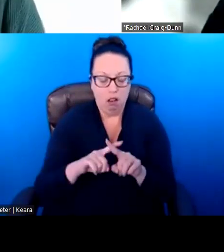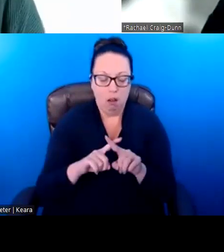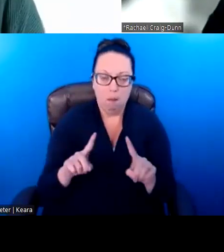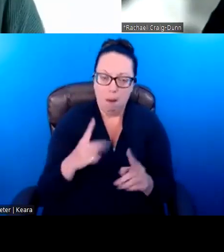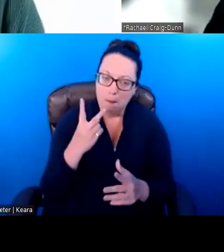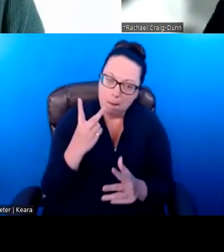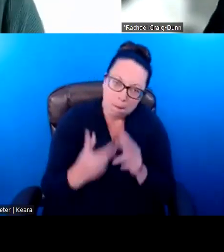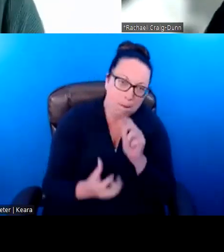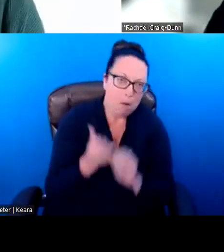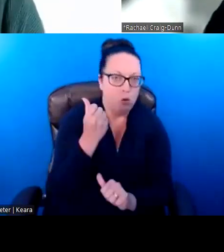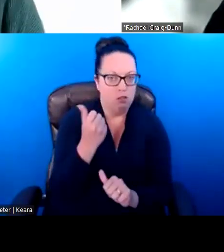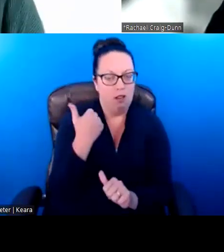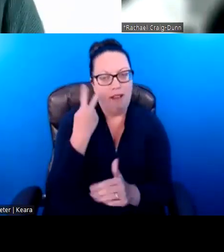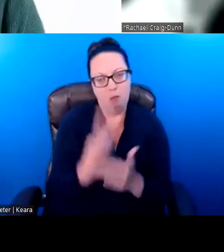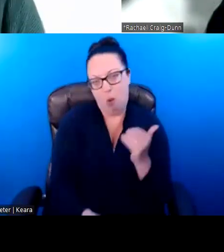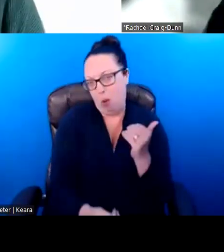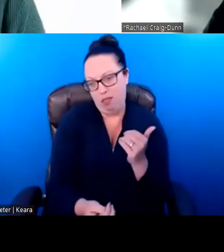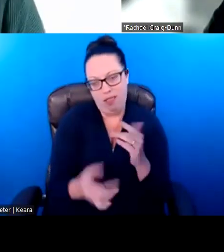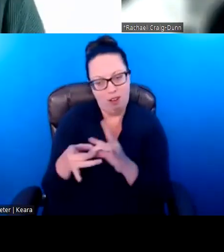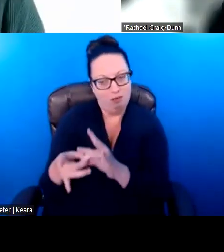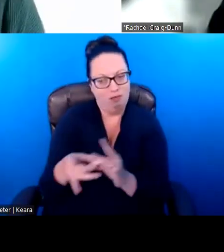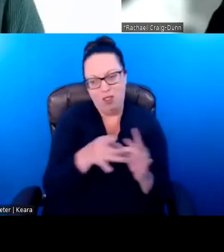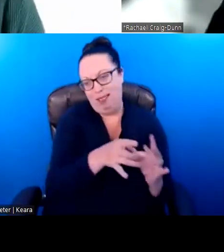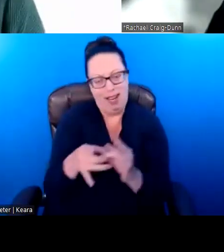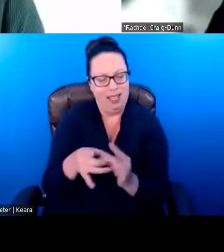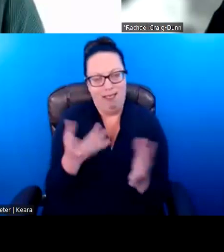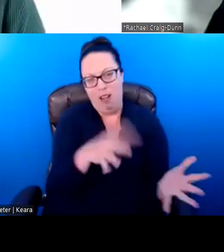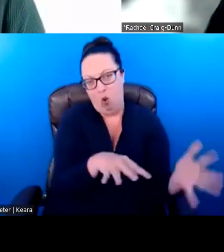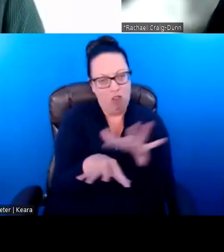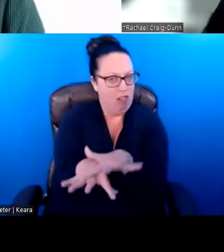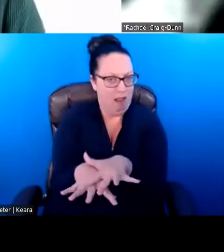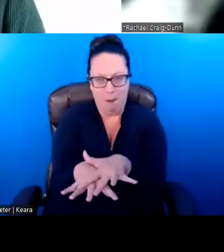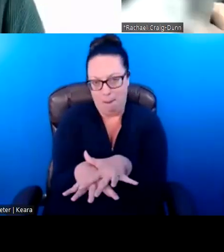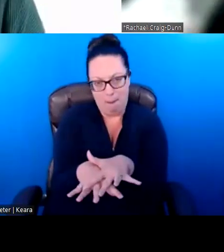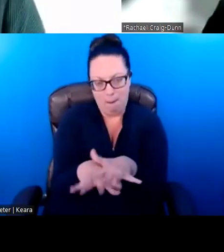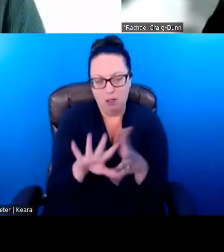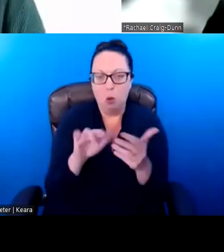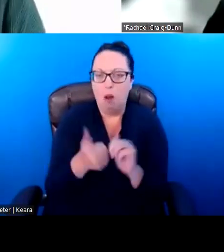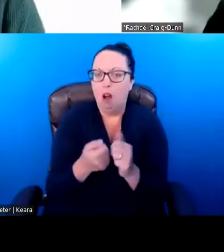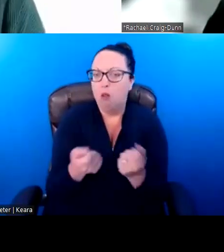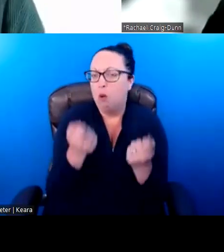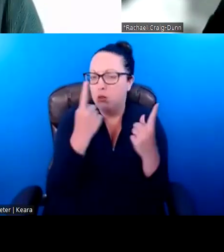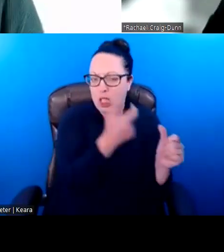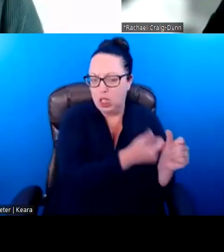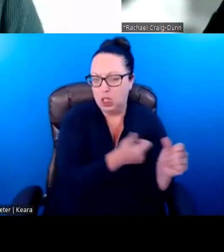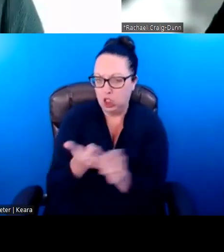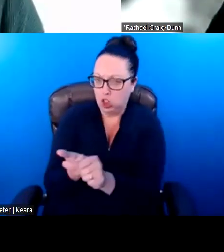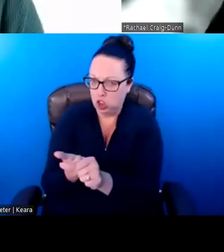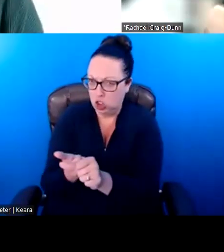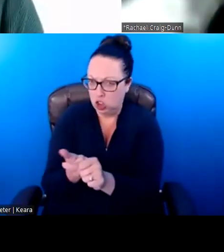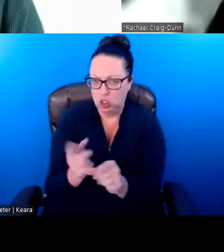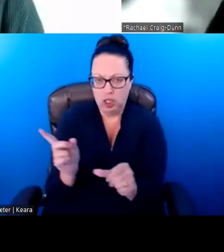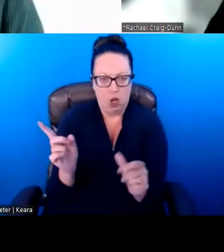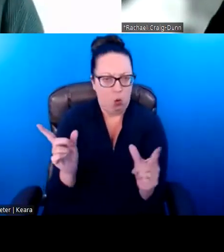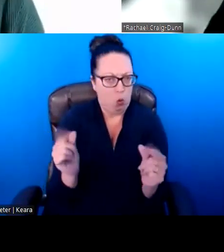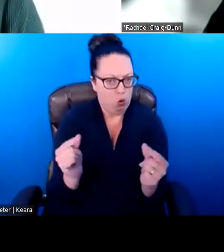them, they go hand in hand. So it's how to understand each one and where to go